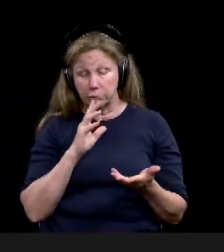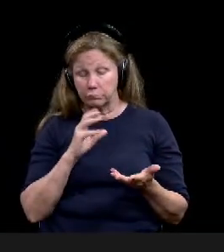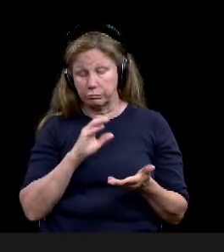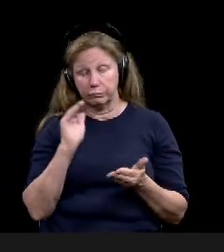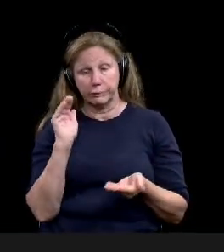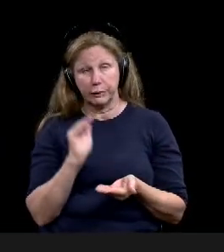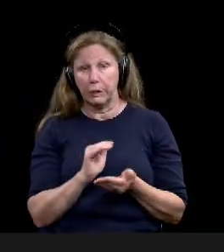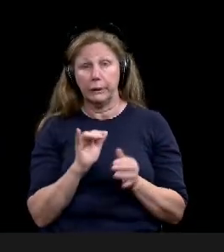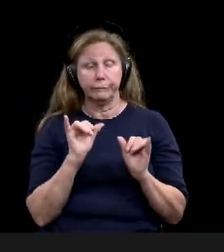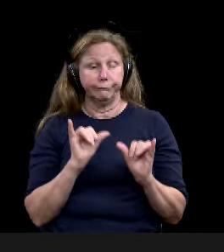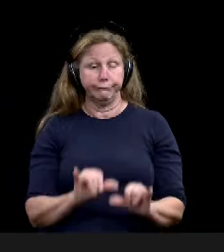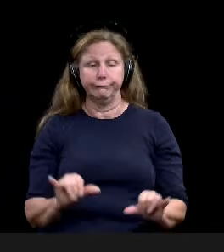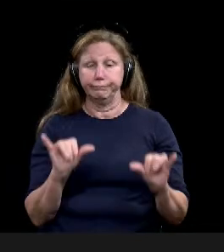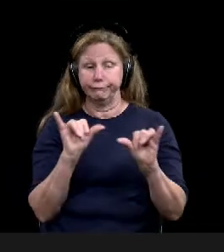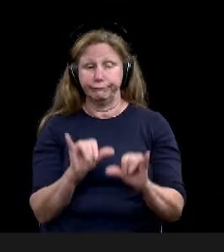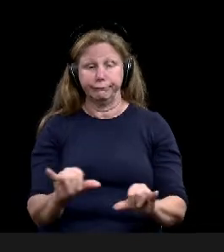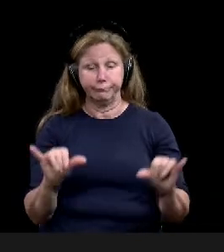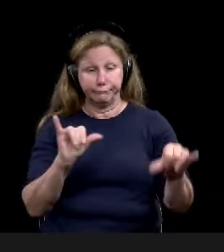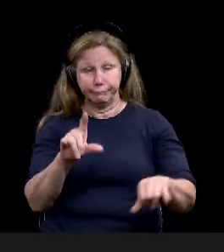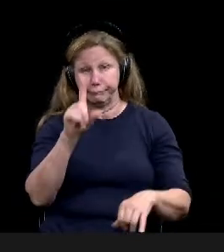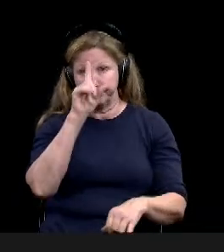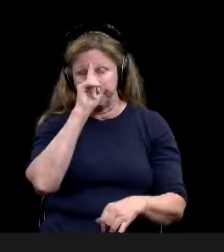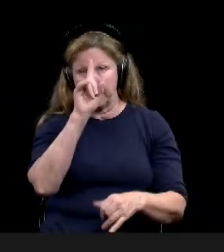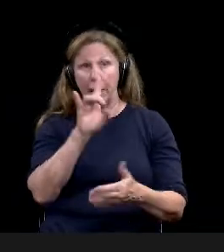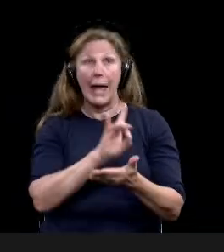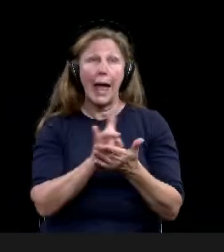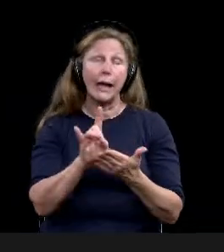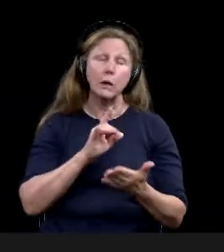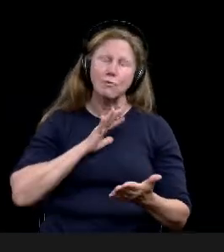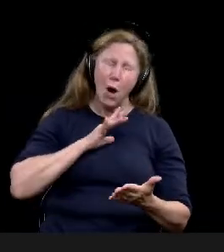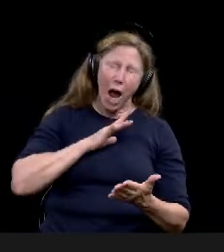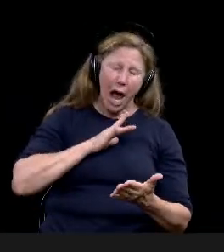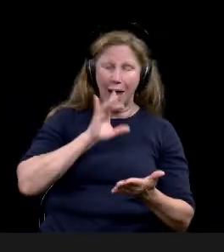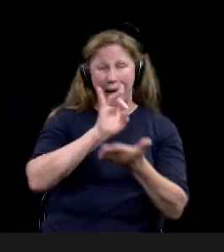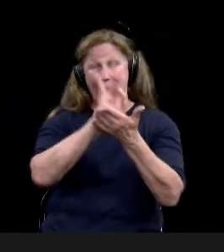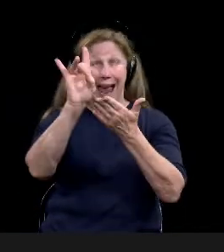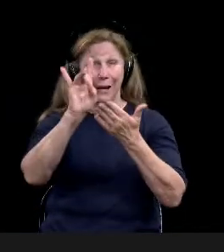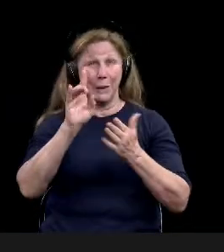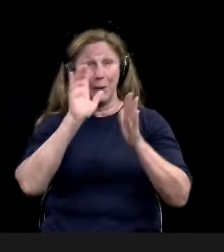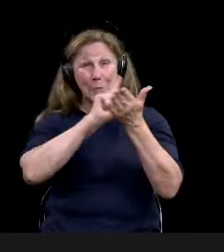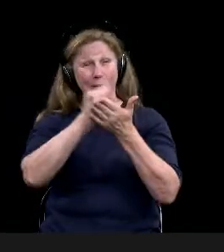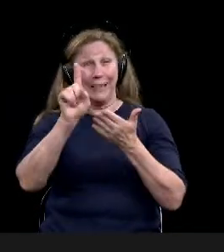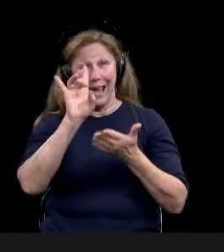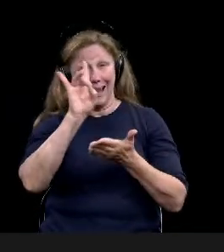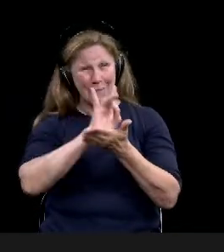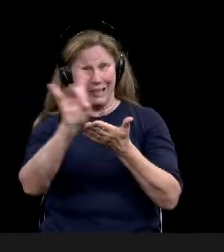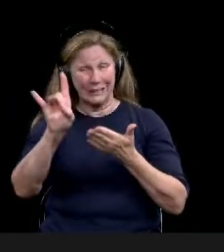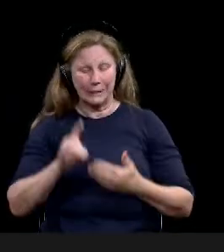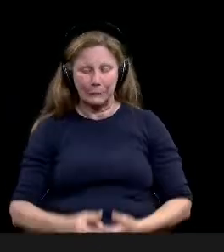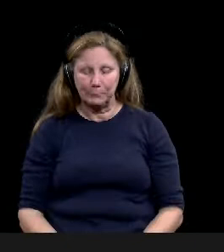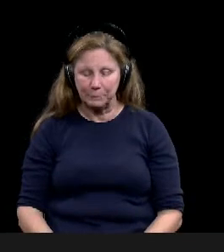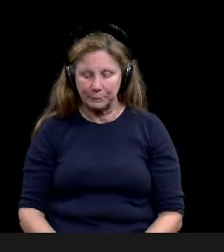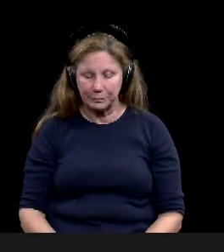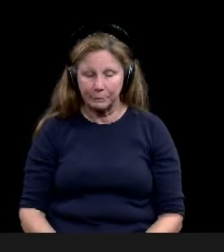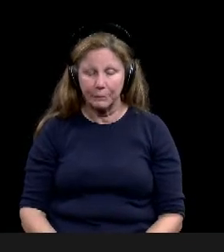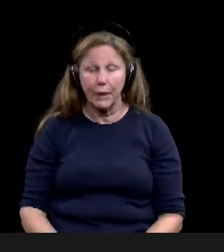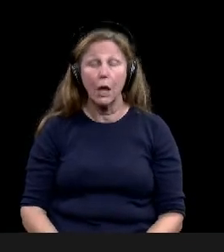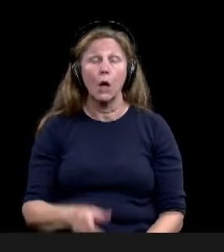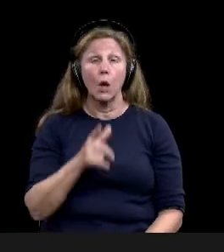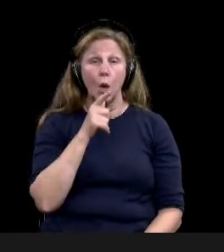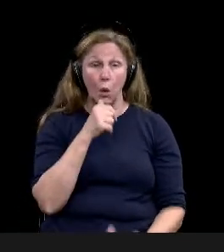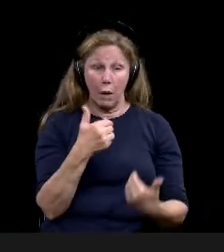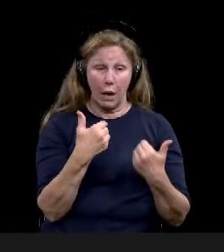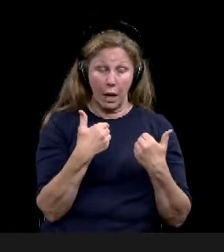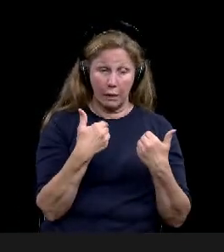And the positivity rate has gradually decreased, and while we still need to see modestly more